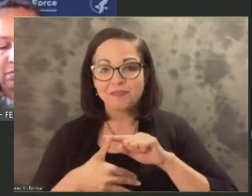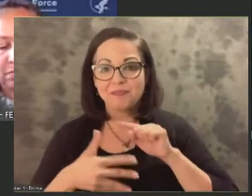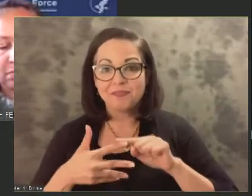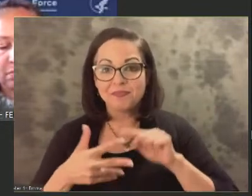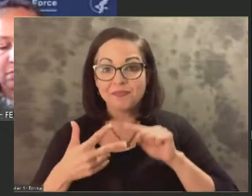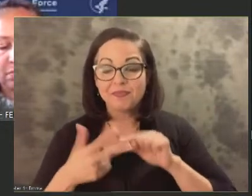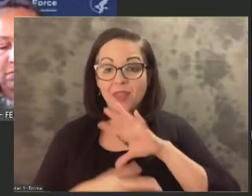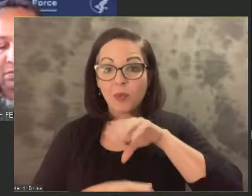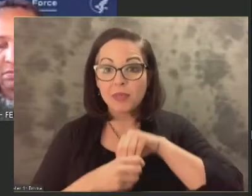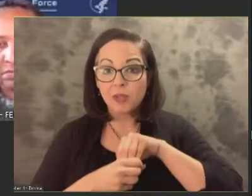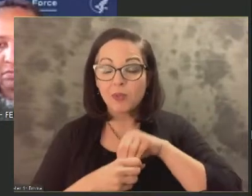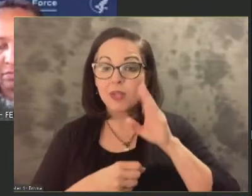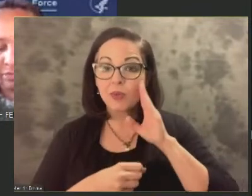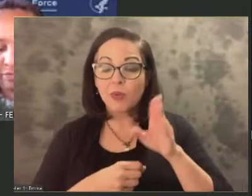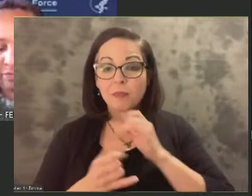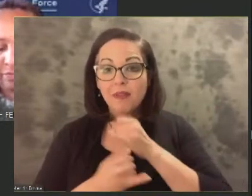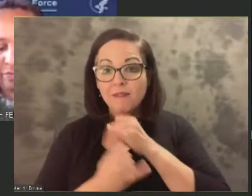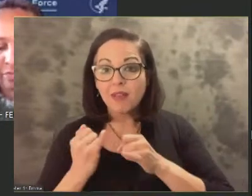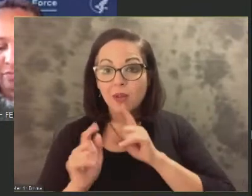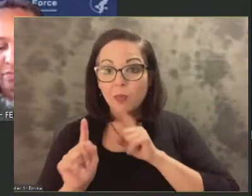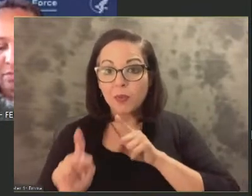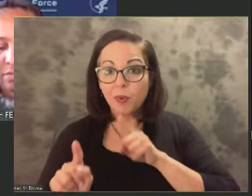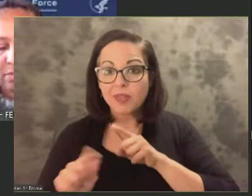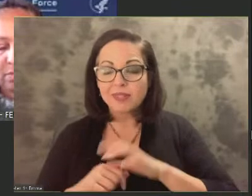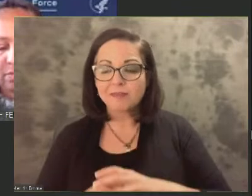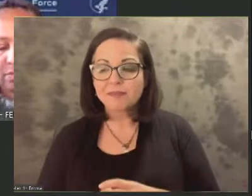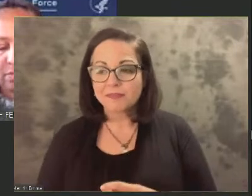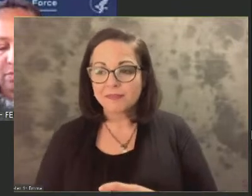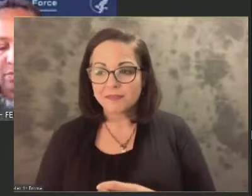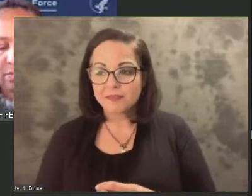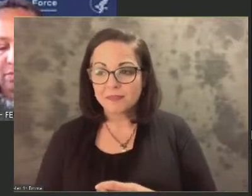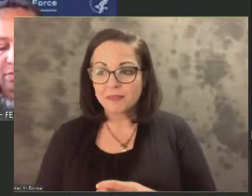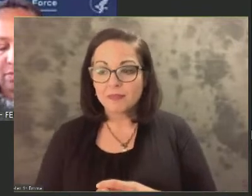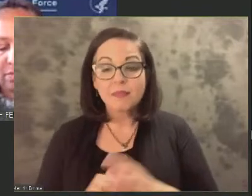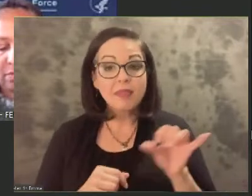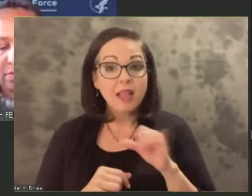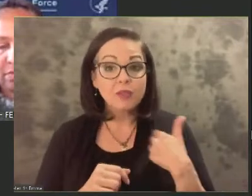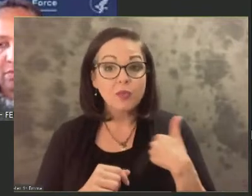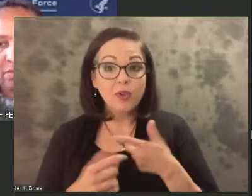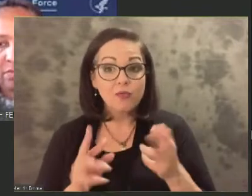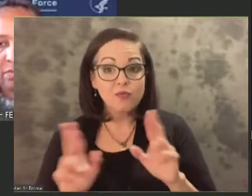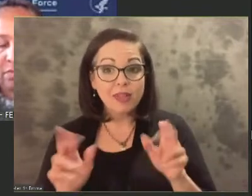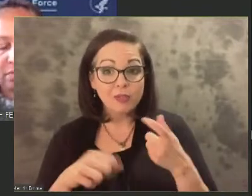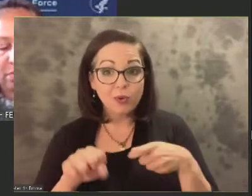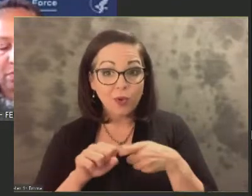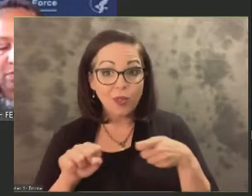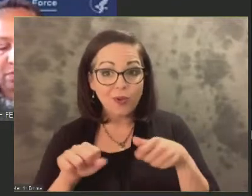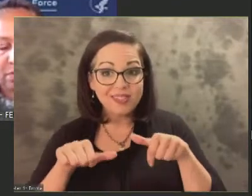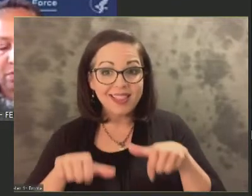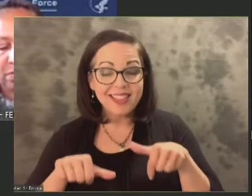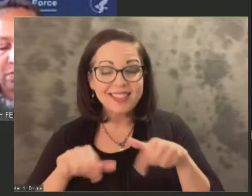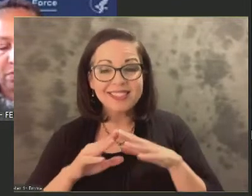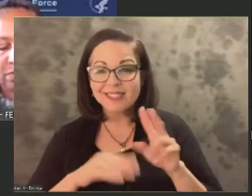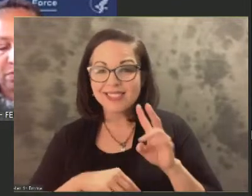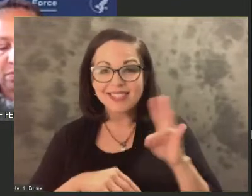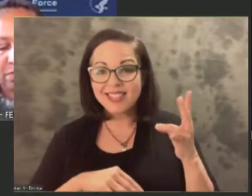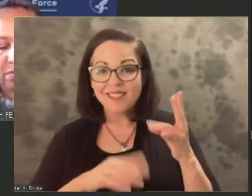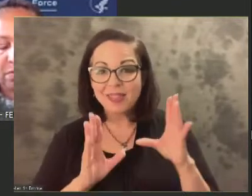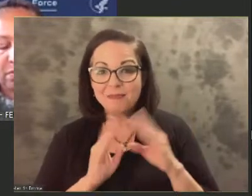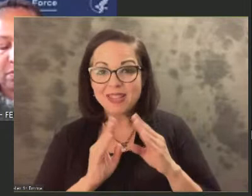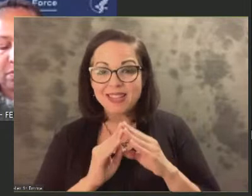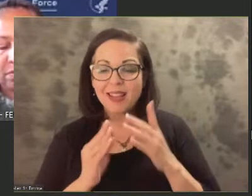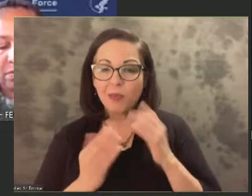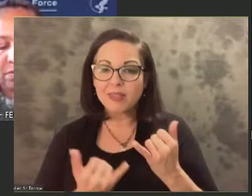be included in the final report. As we get ready to close this, our 7th meeting, I just want to